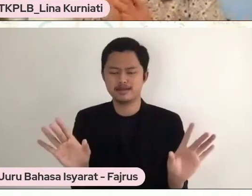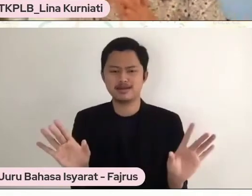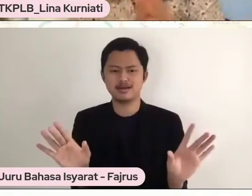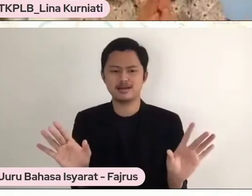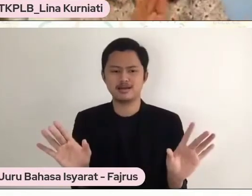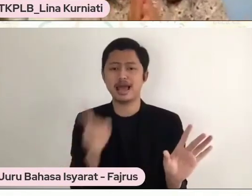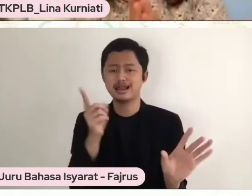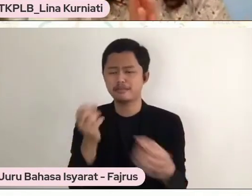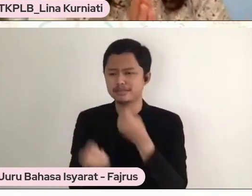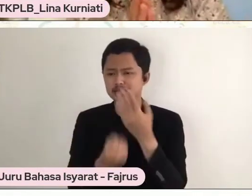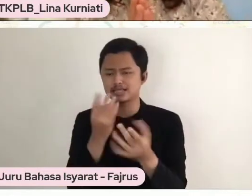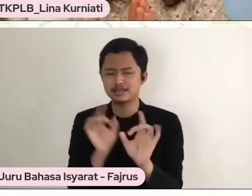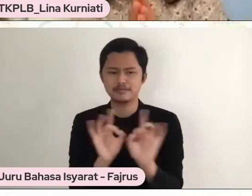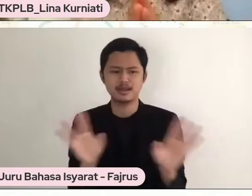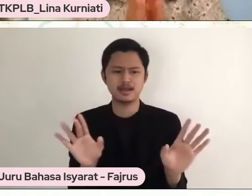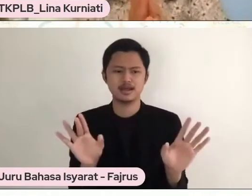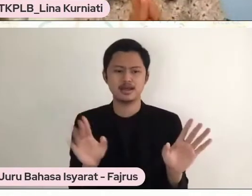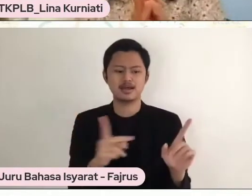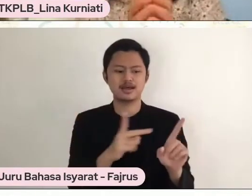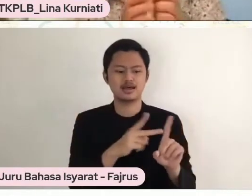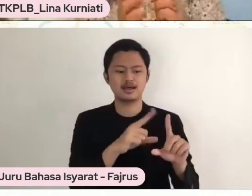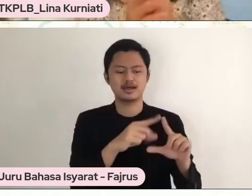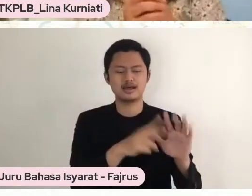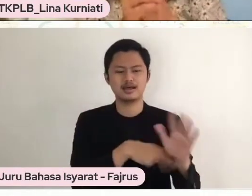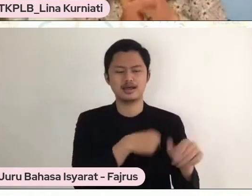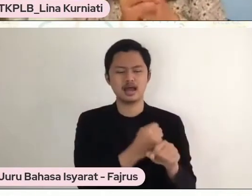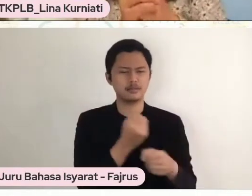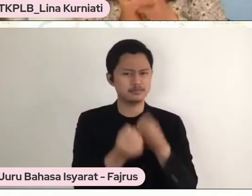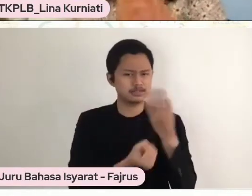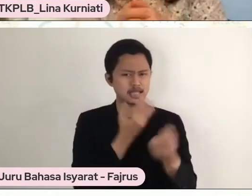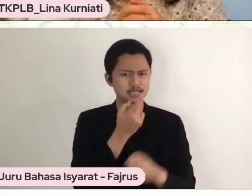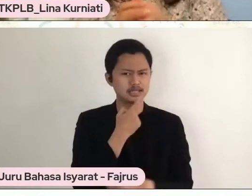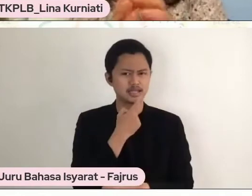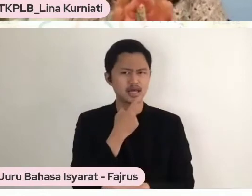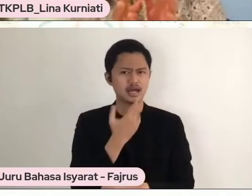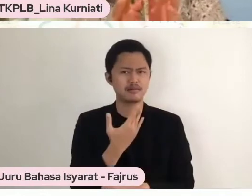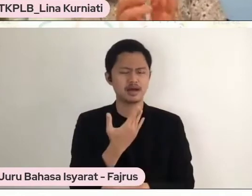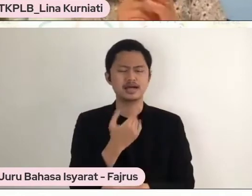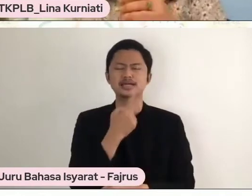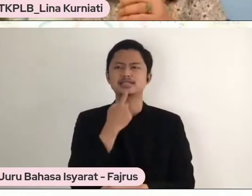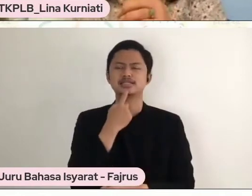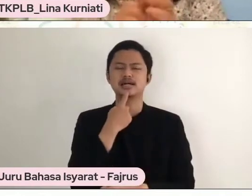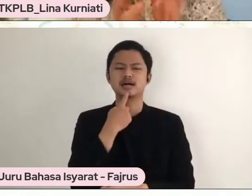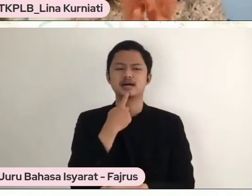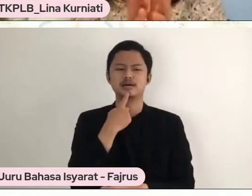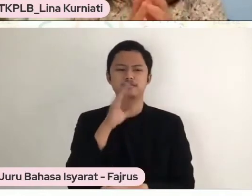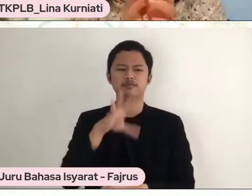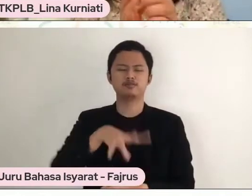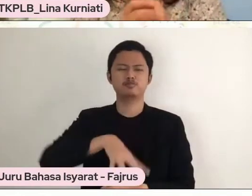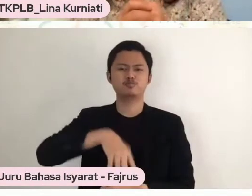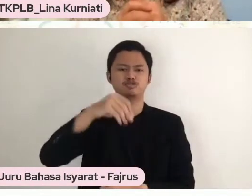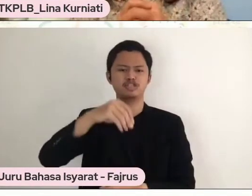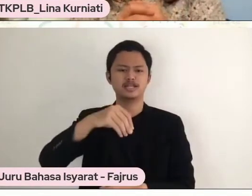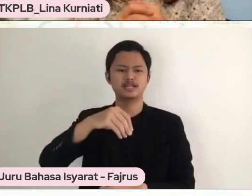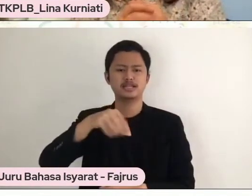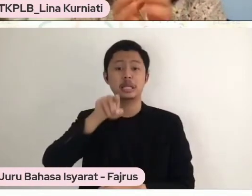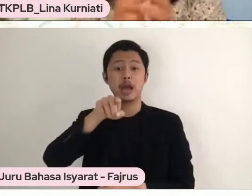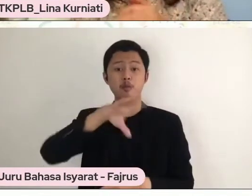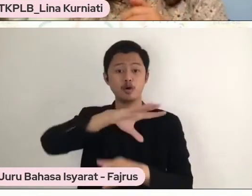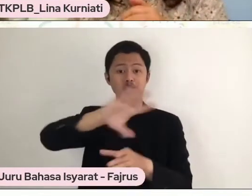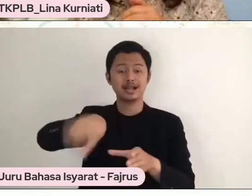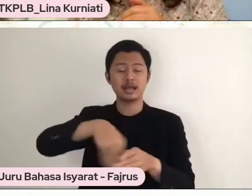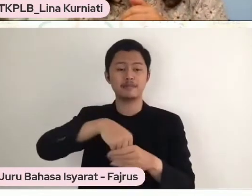explanation. Miss Hang explained about how the center where Miss Hang involved